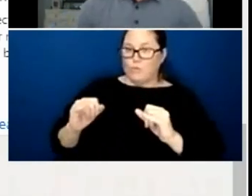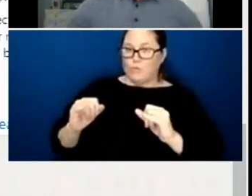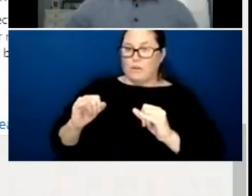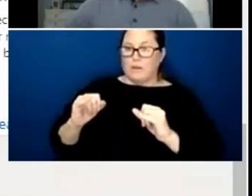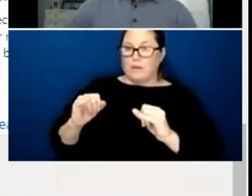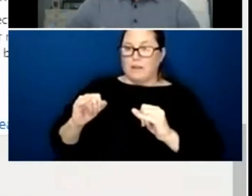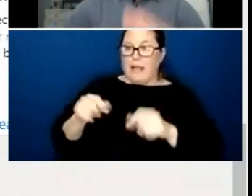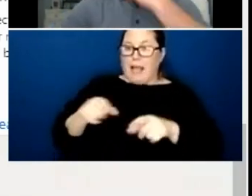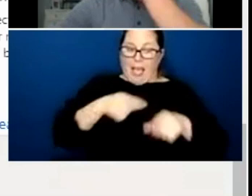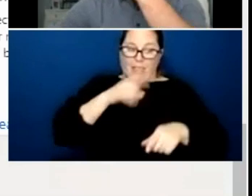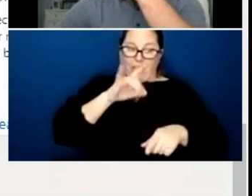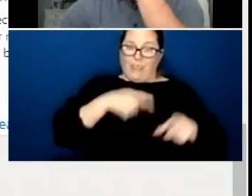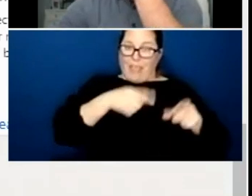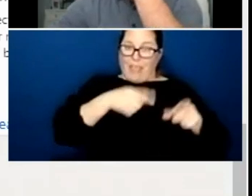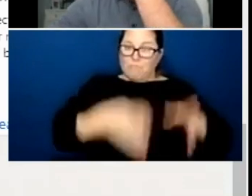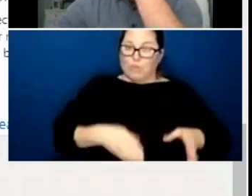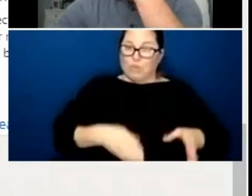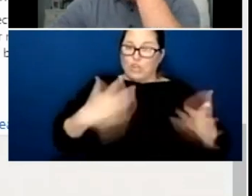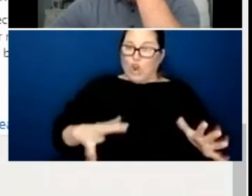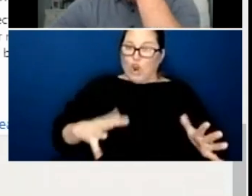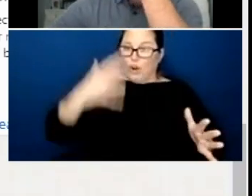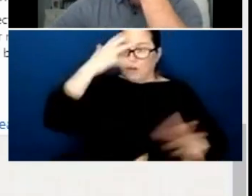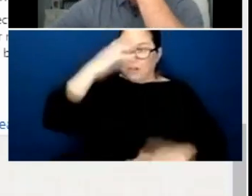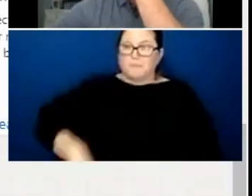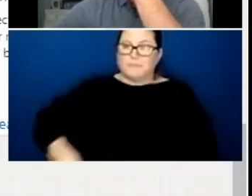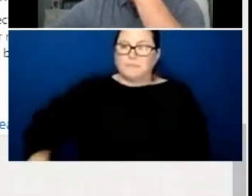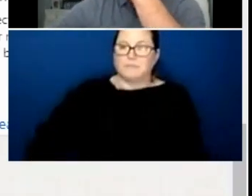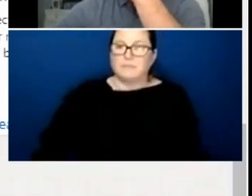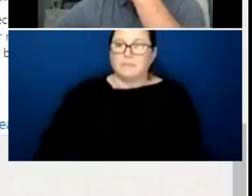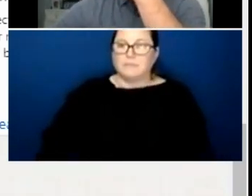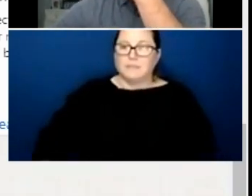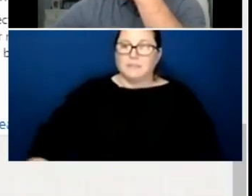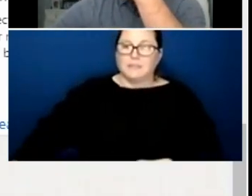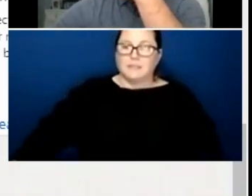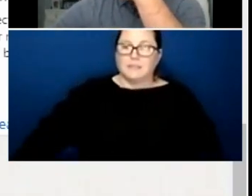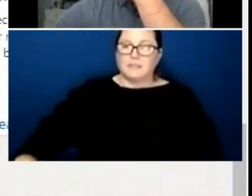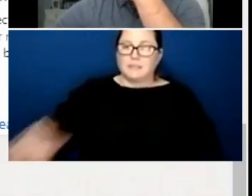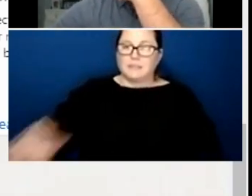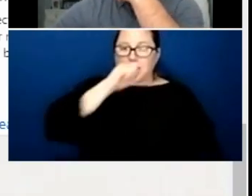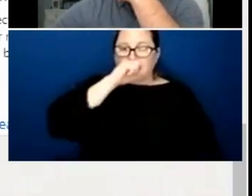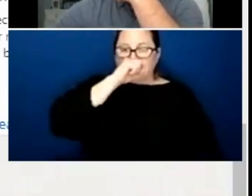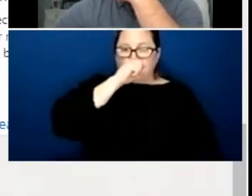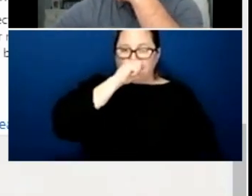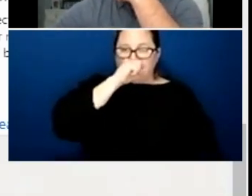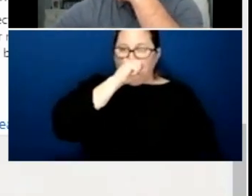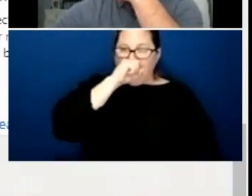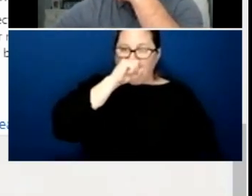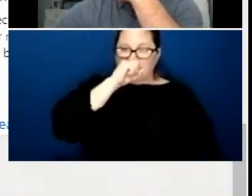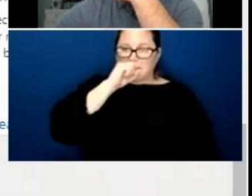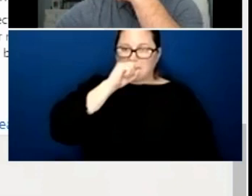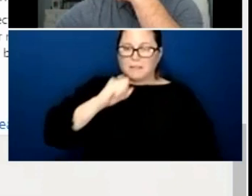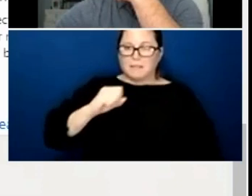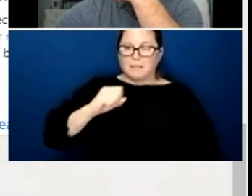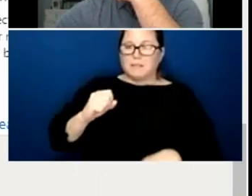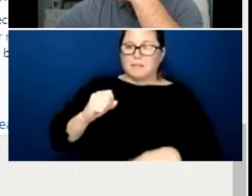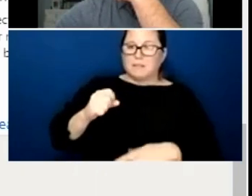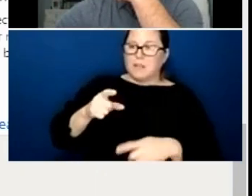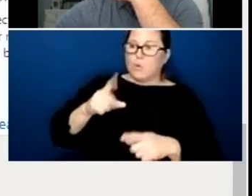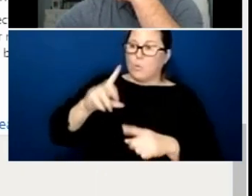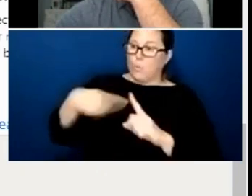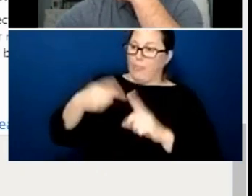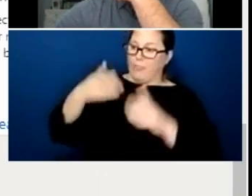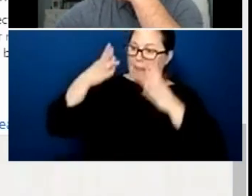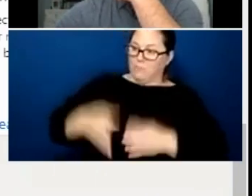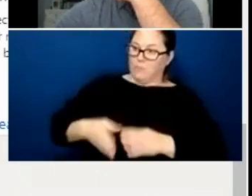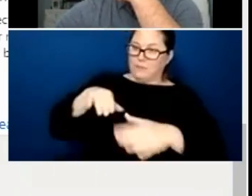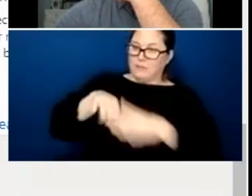know about your bio, at your interests is headaches, they've already read about you, studied you. What does that say to you as you view that applicant that you